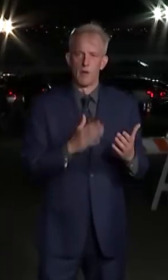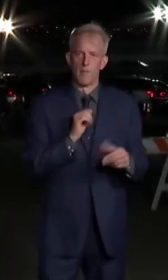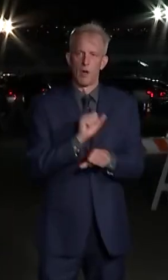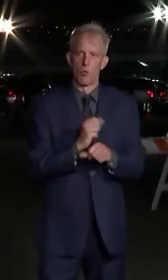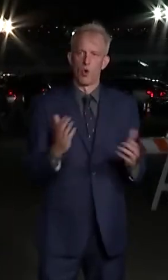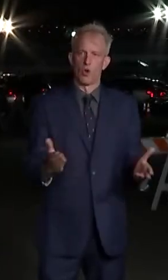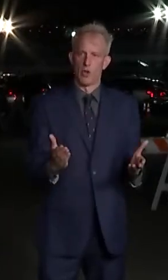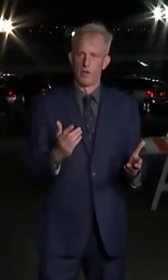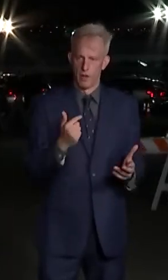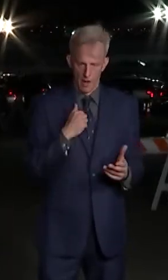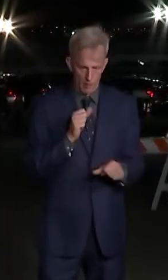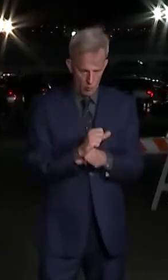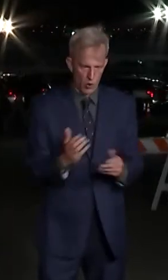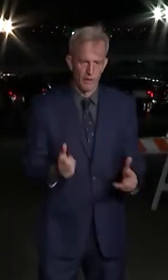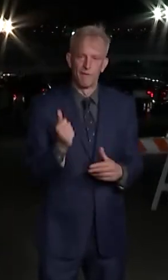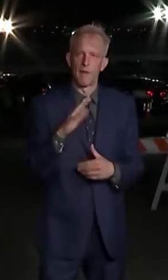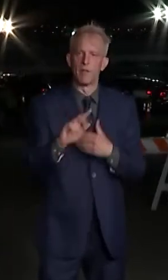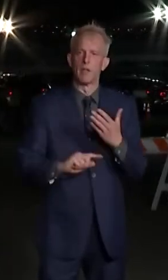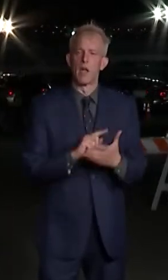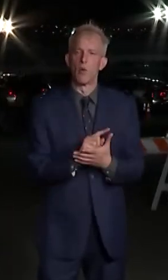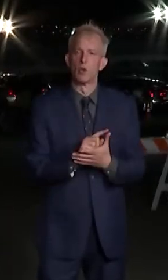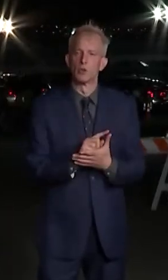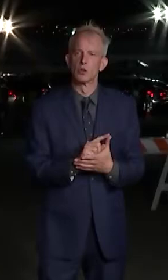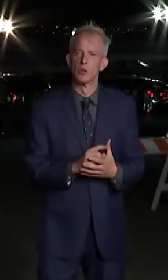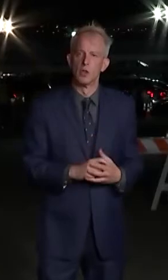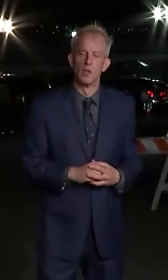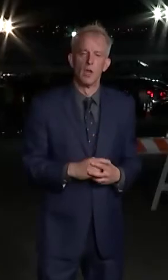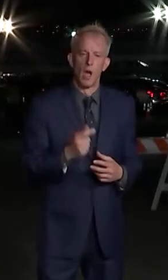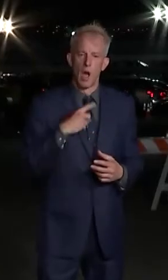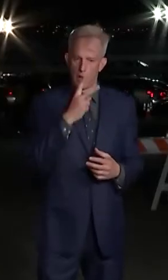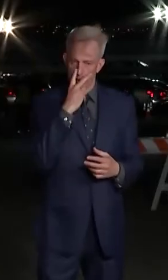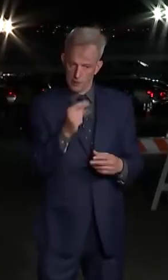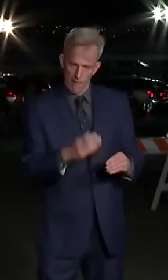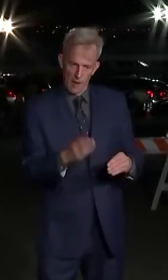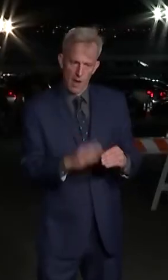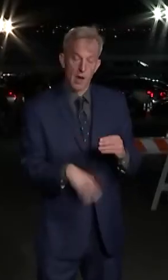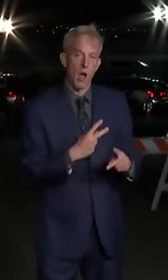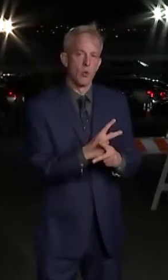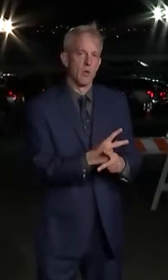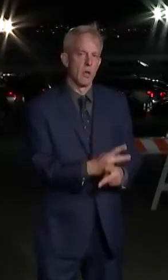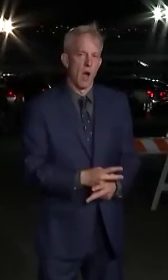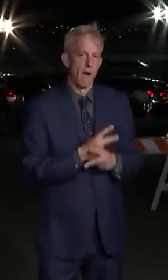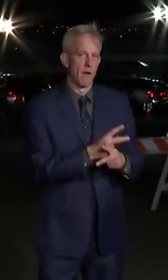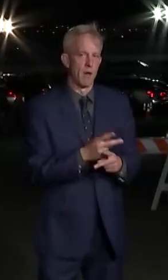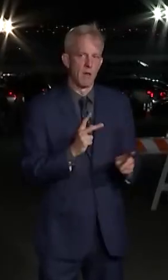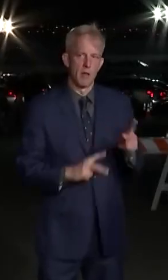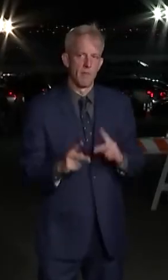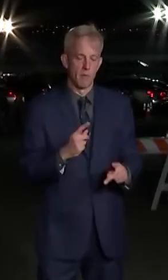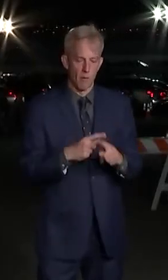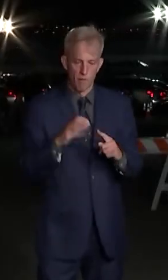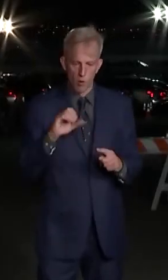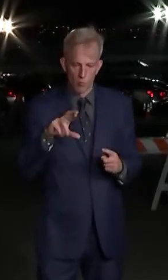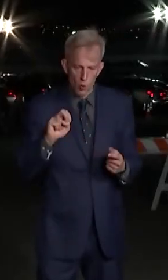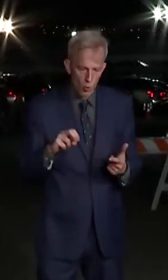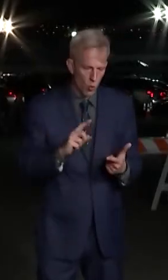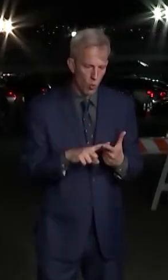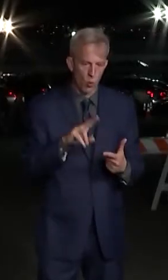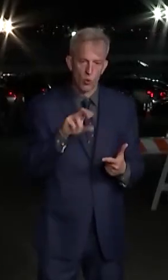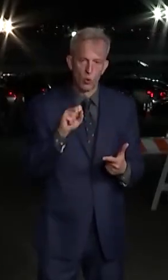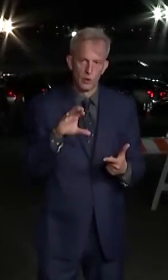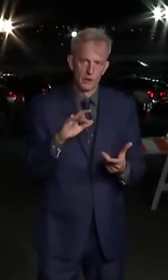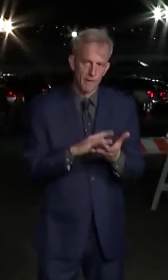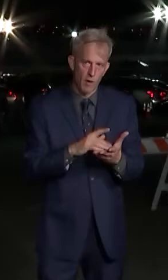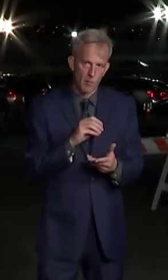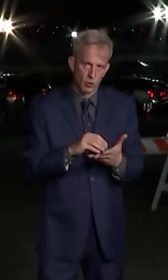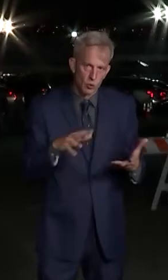number of 15-hour days. I could see at the end how carefully these folks from CORE, our USC pharmacy students, and